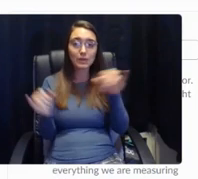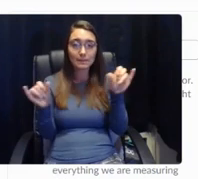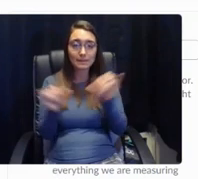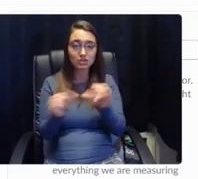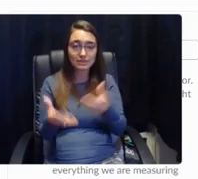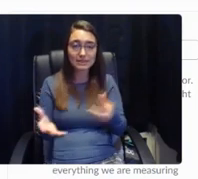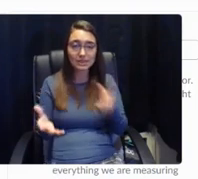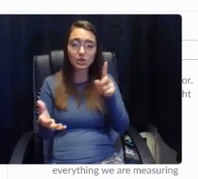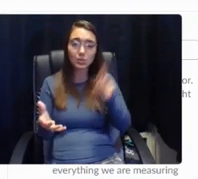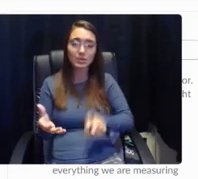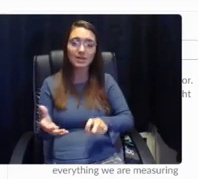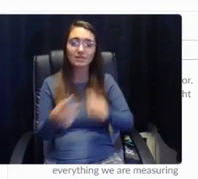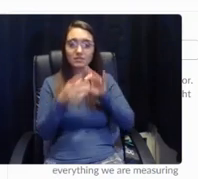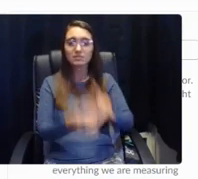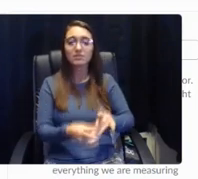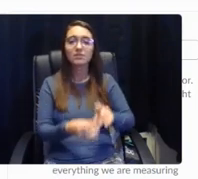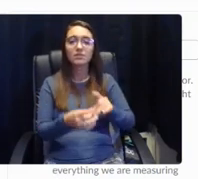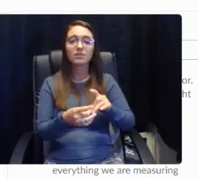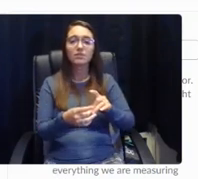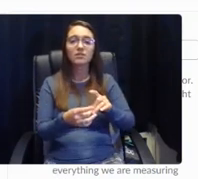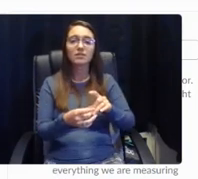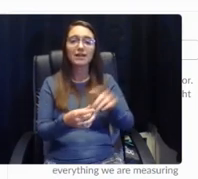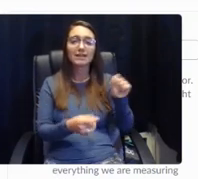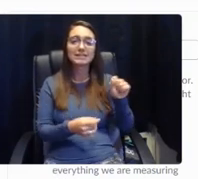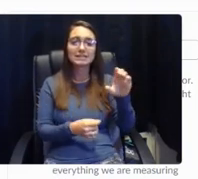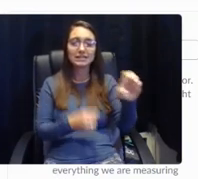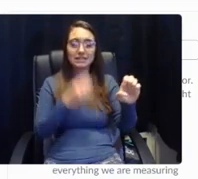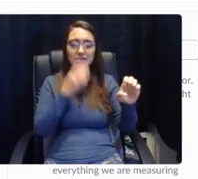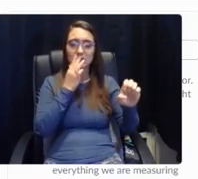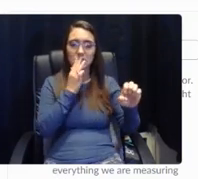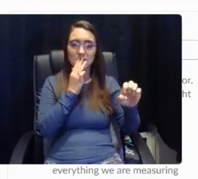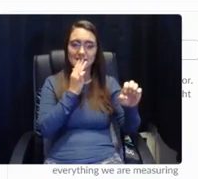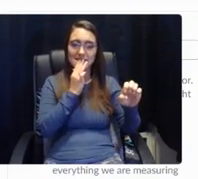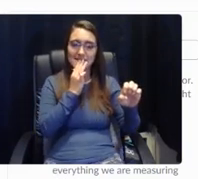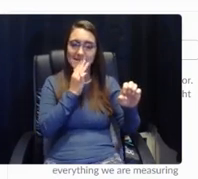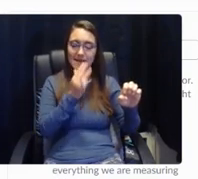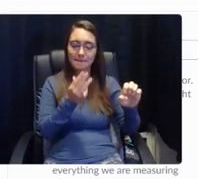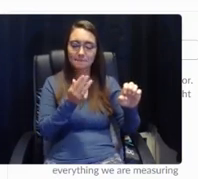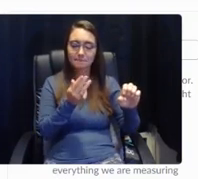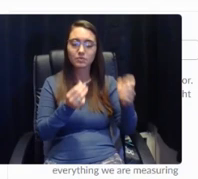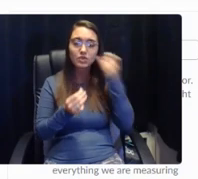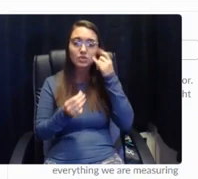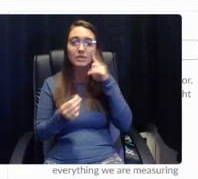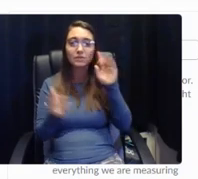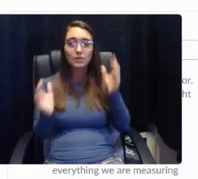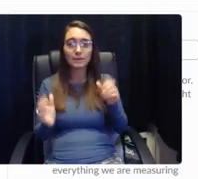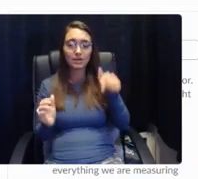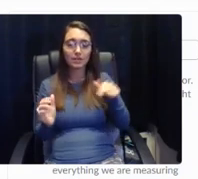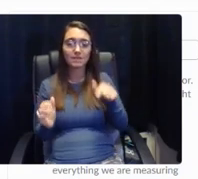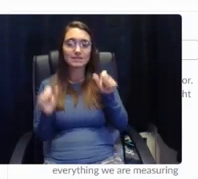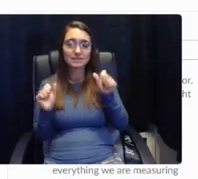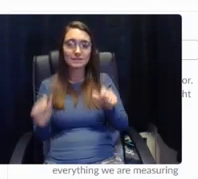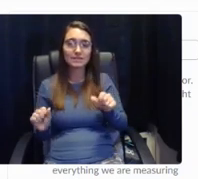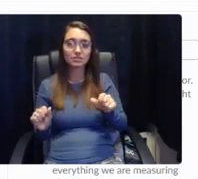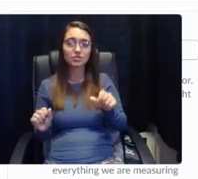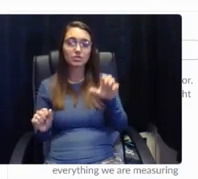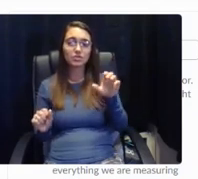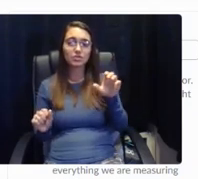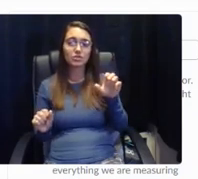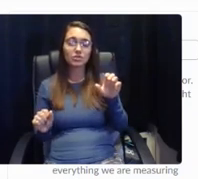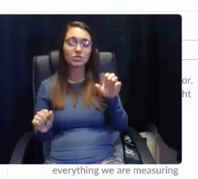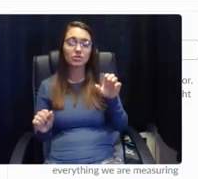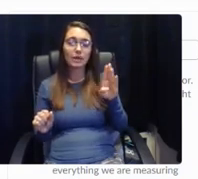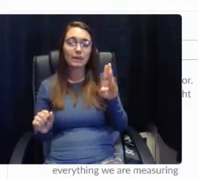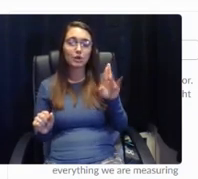will have to respect to SCE. So if you do comparing this potential burst SCE, you